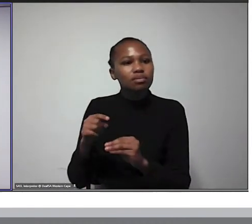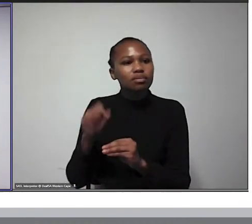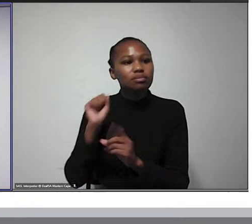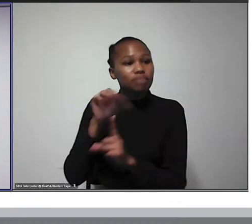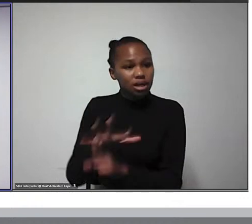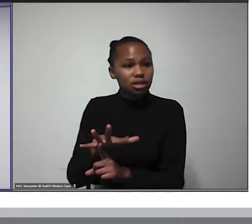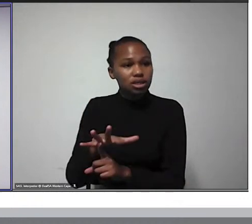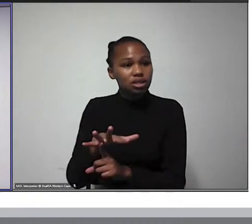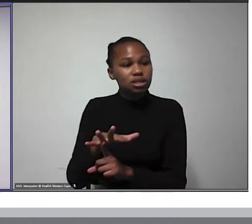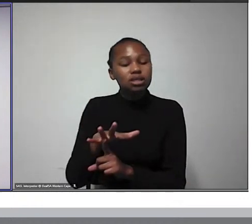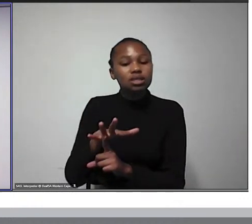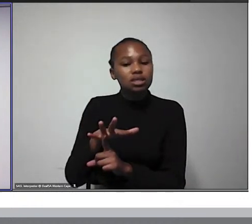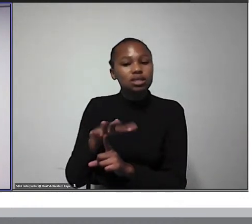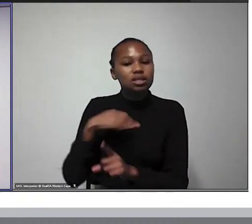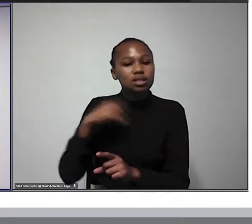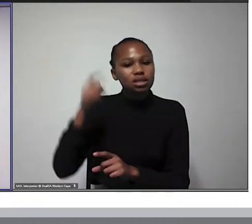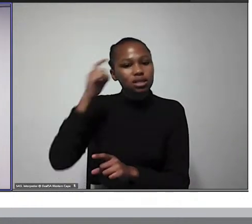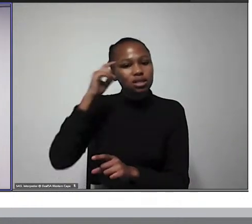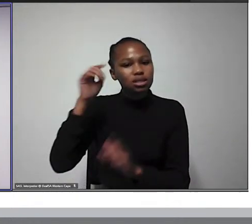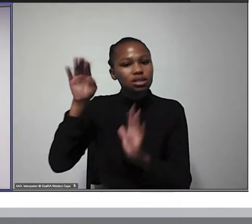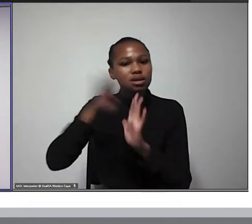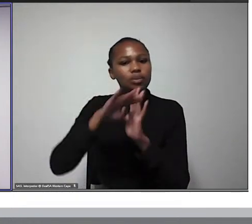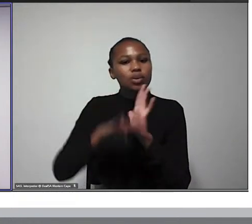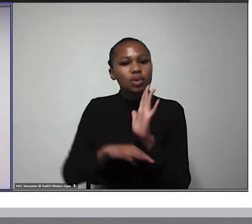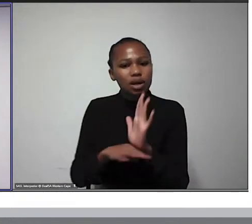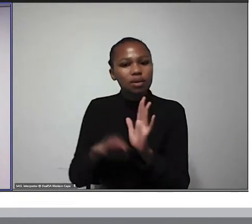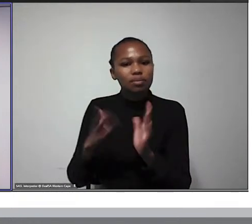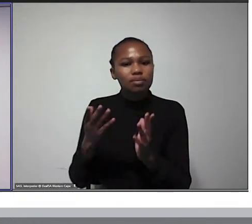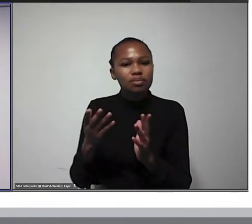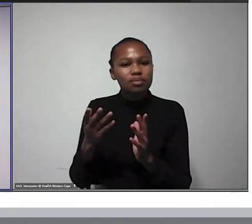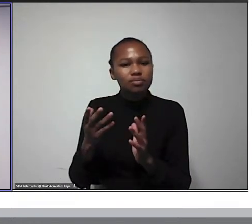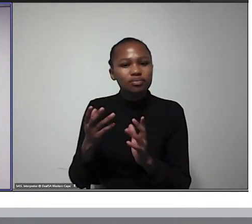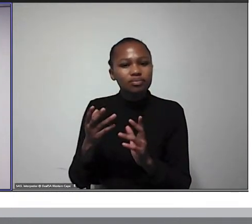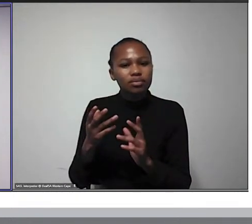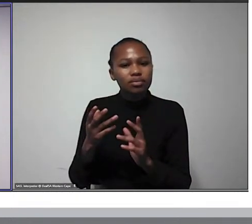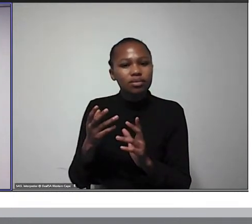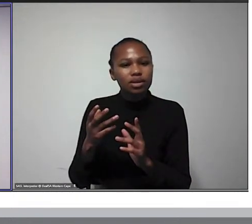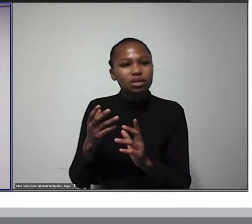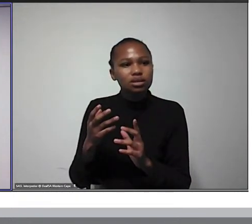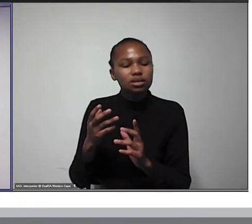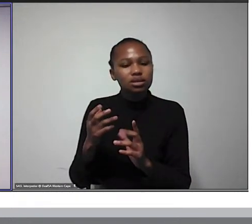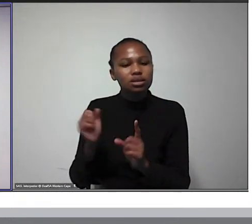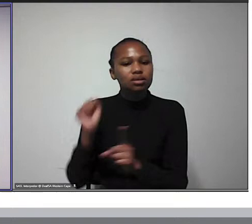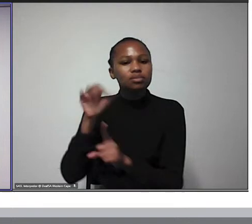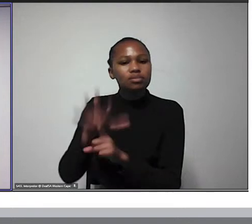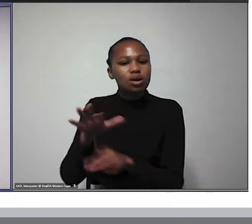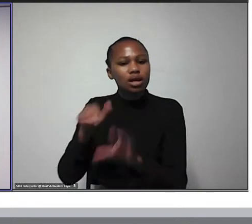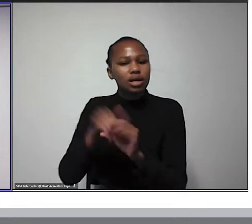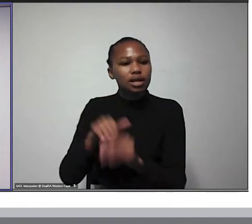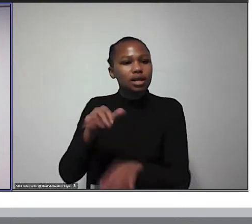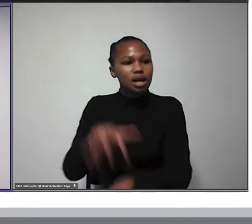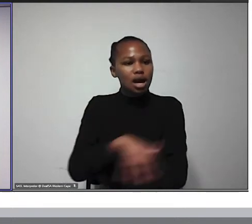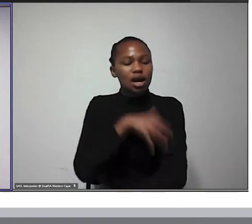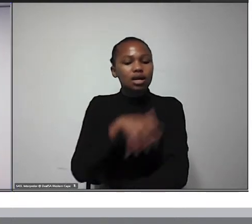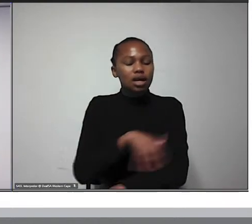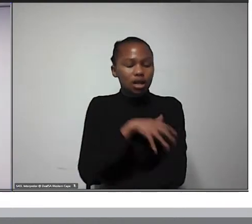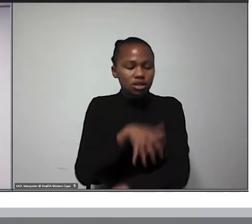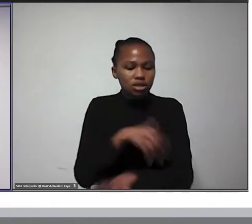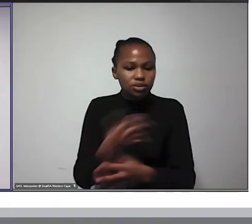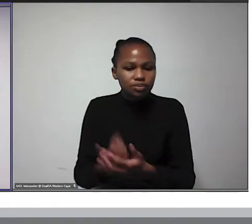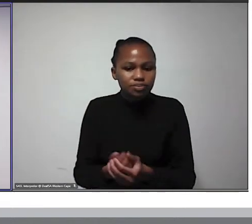of Agriculture may well have more to say specifically around the impact on agriculture and the importance of agriculture.